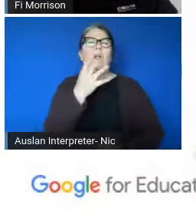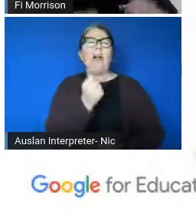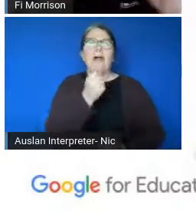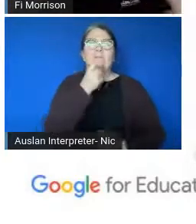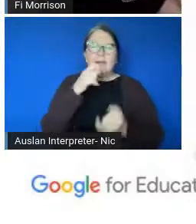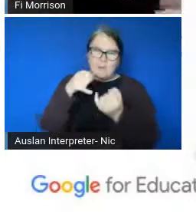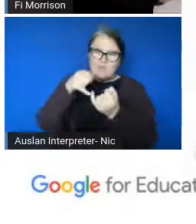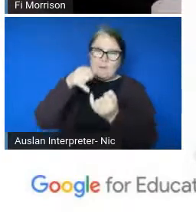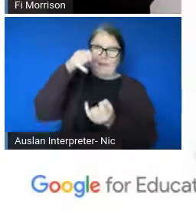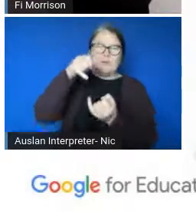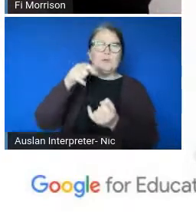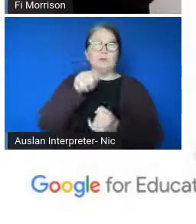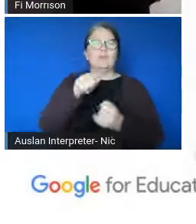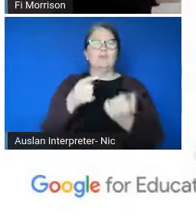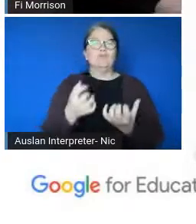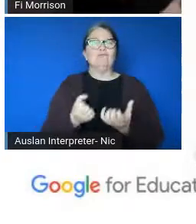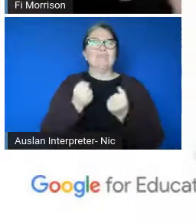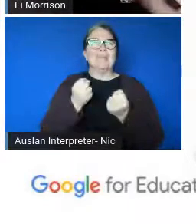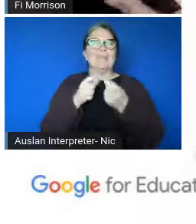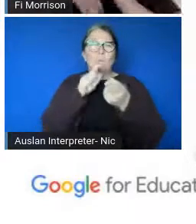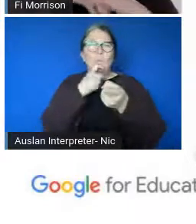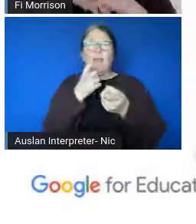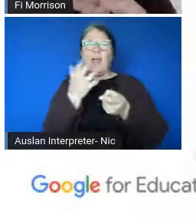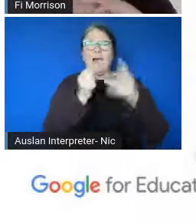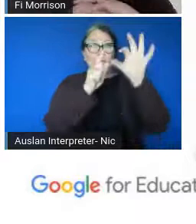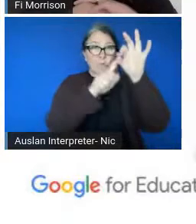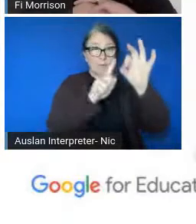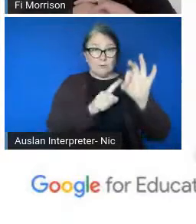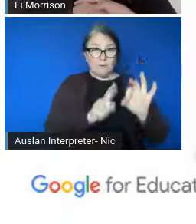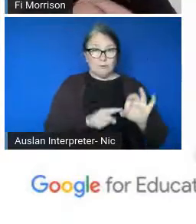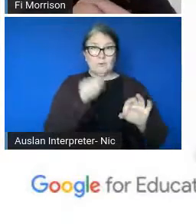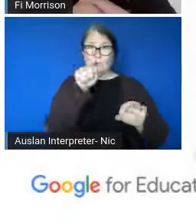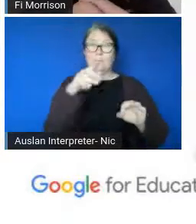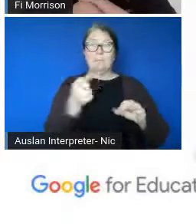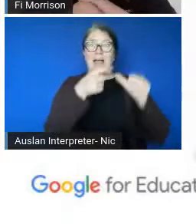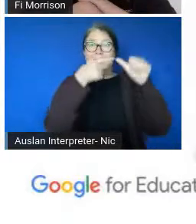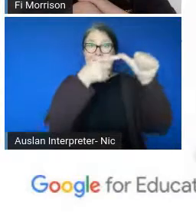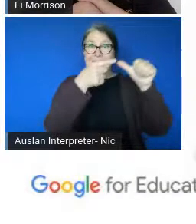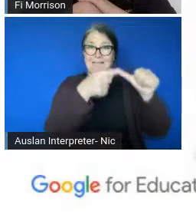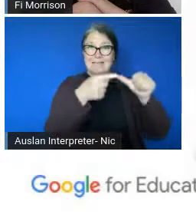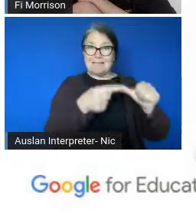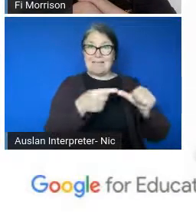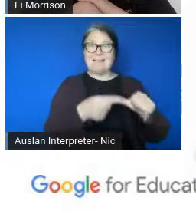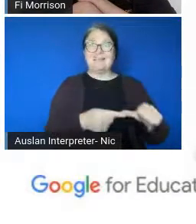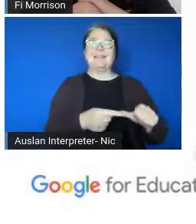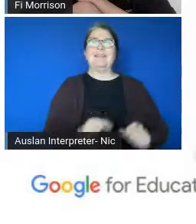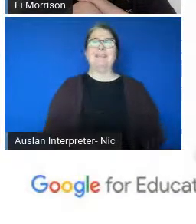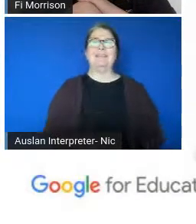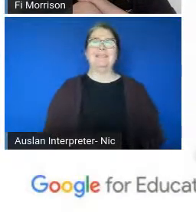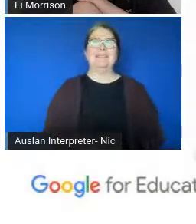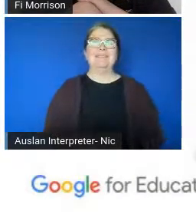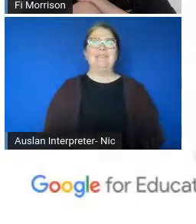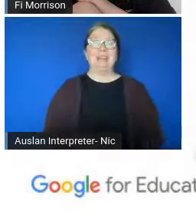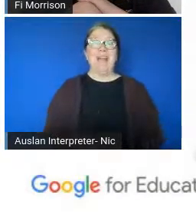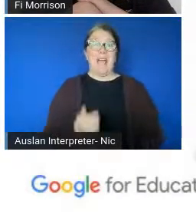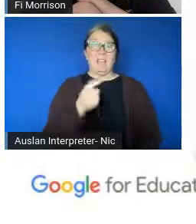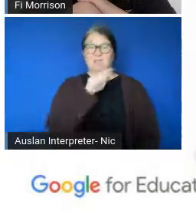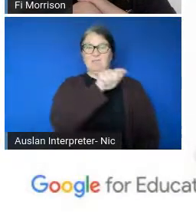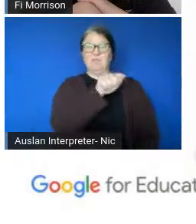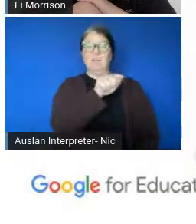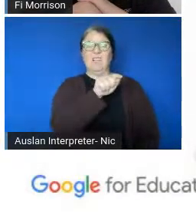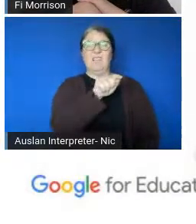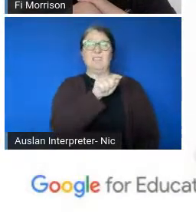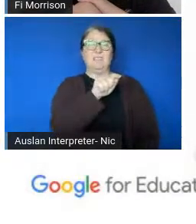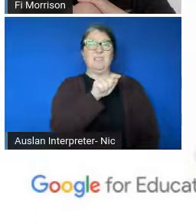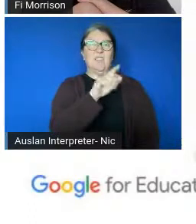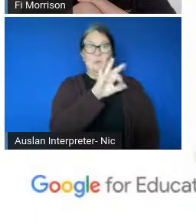very short questionnaire, and it has a little bit of a quiz just to show a particular question. I'm not going to reveal the